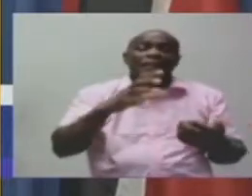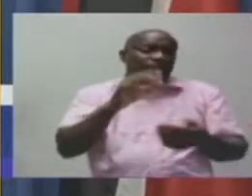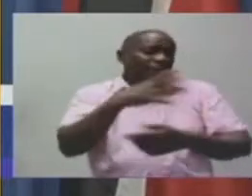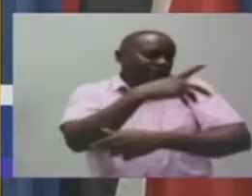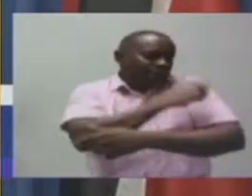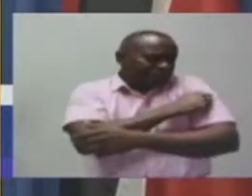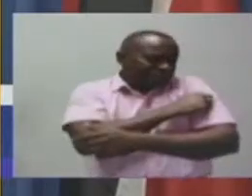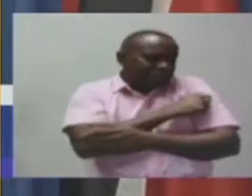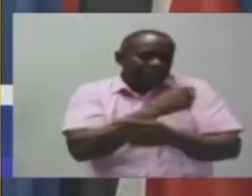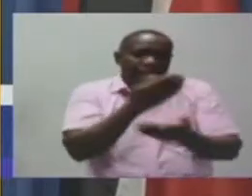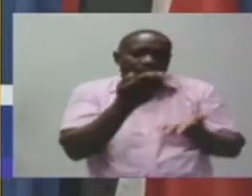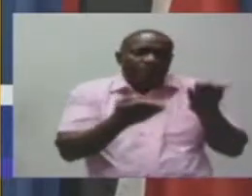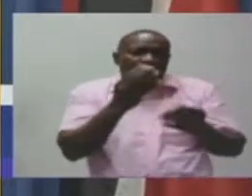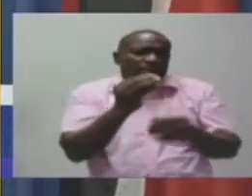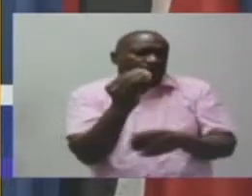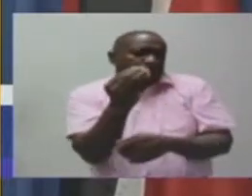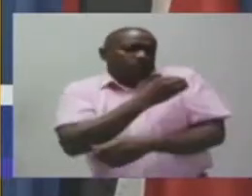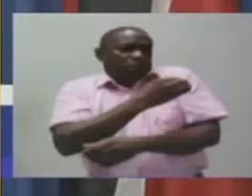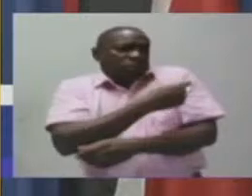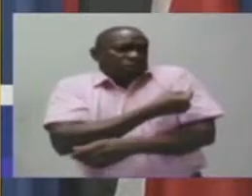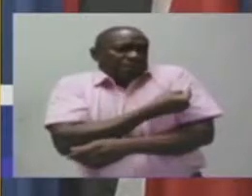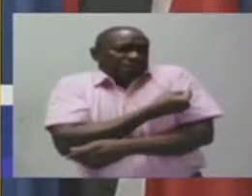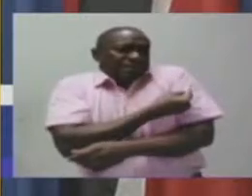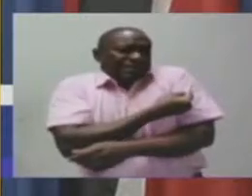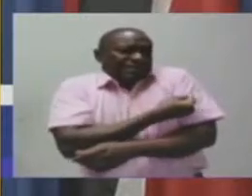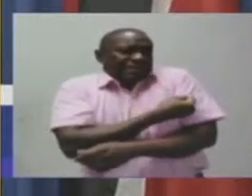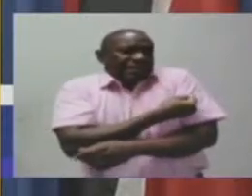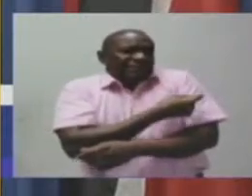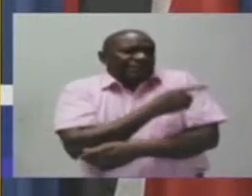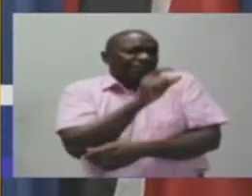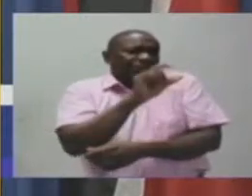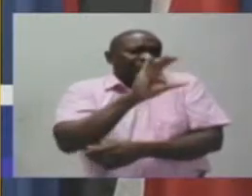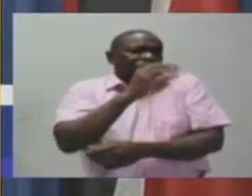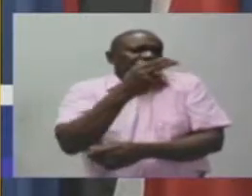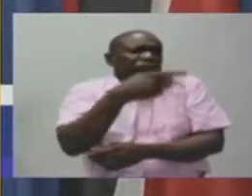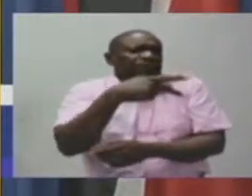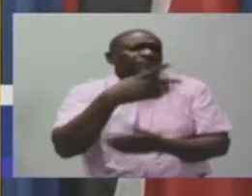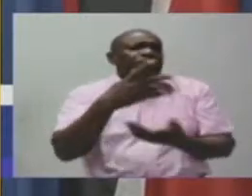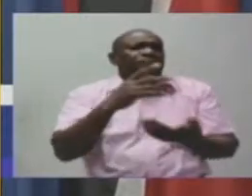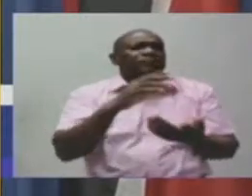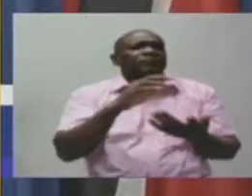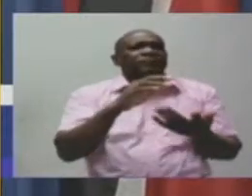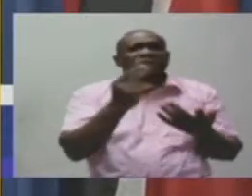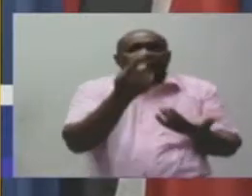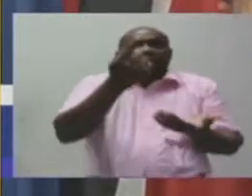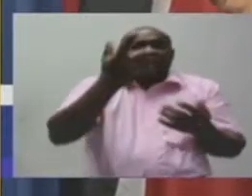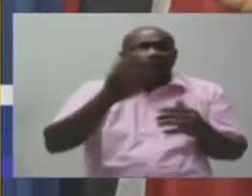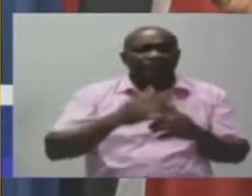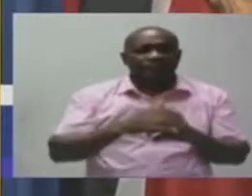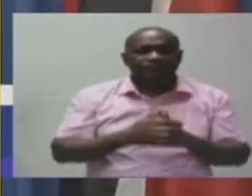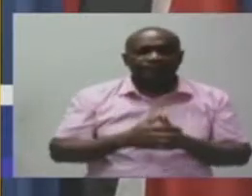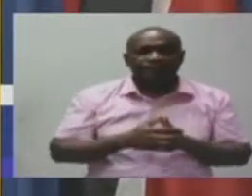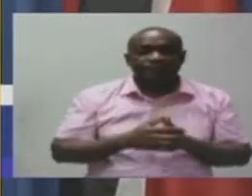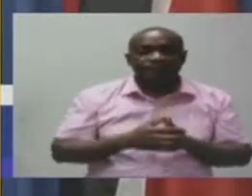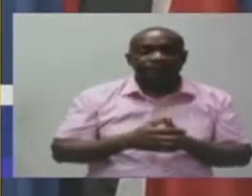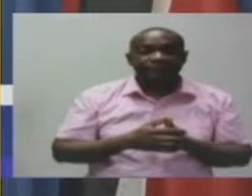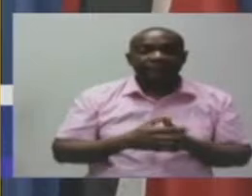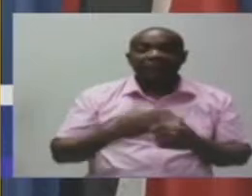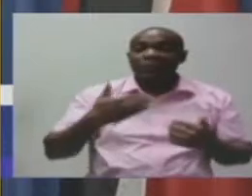outside of the pale and the realm of the science of you being threatened by a virus and a biological